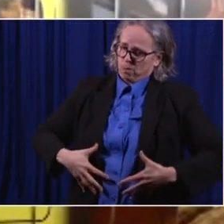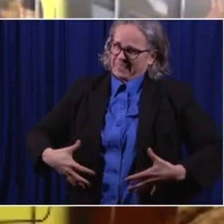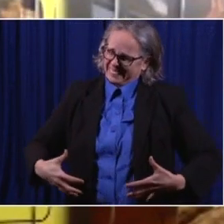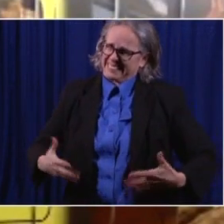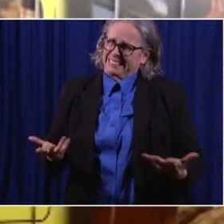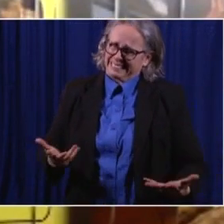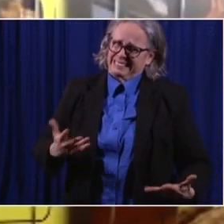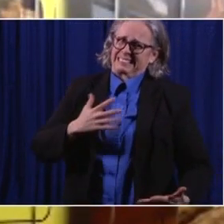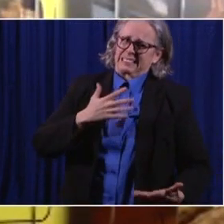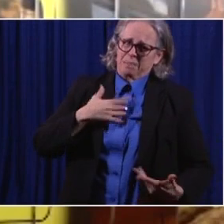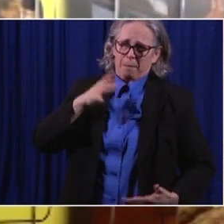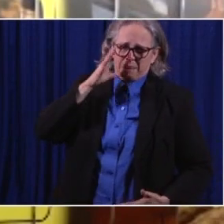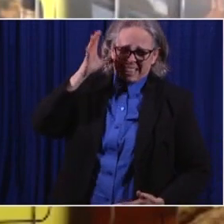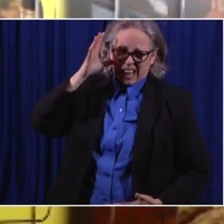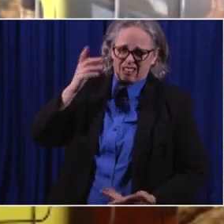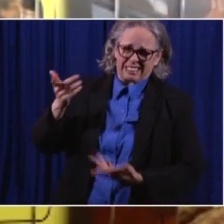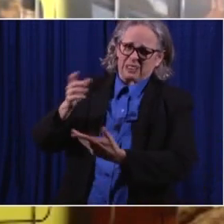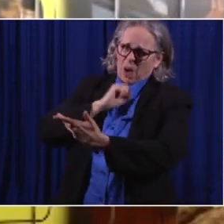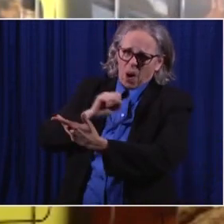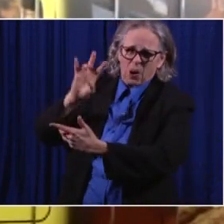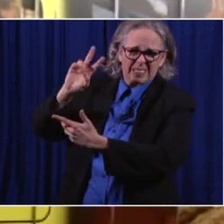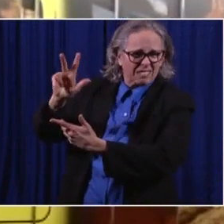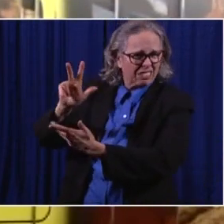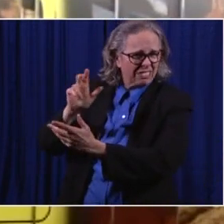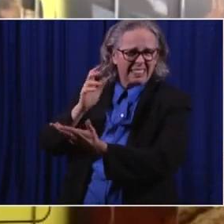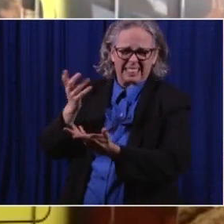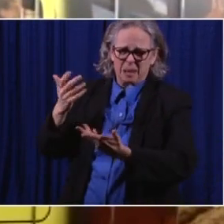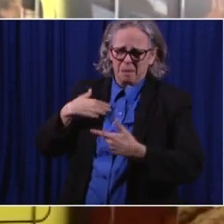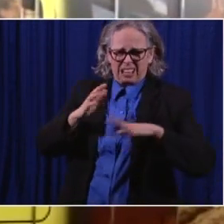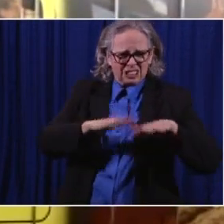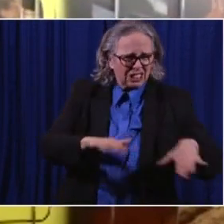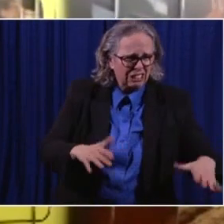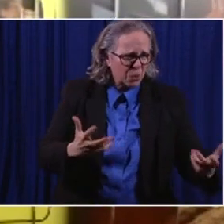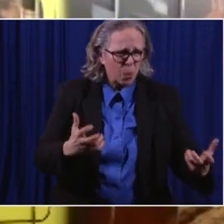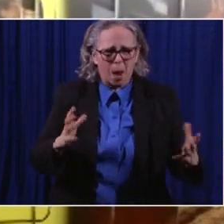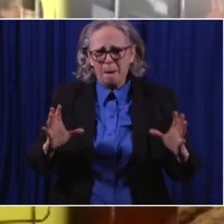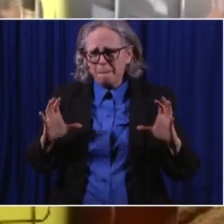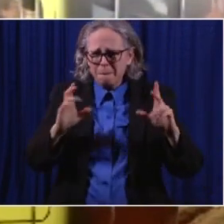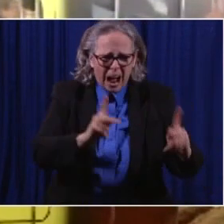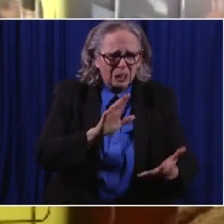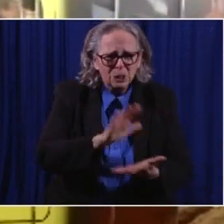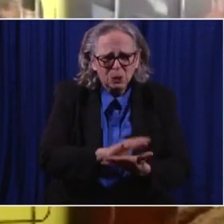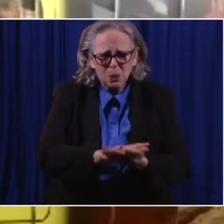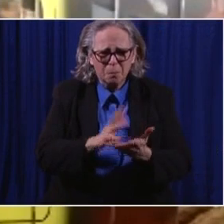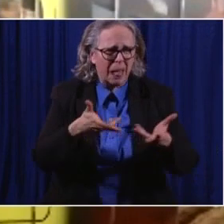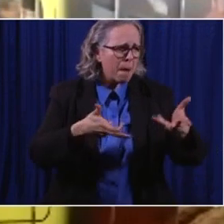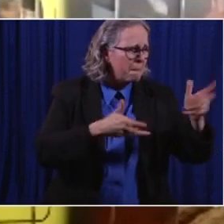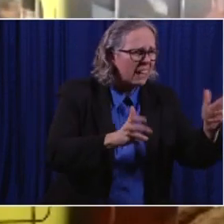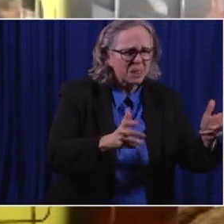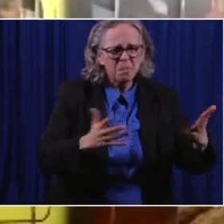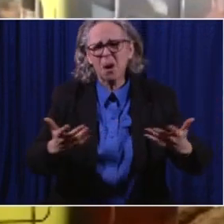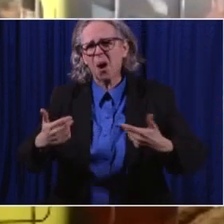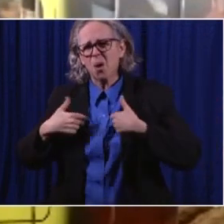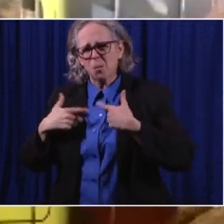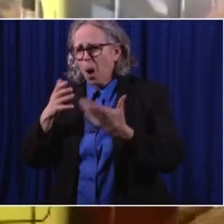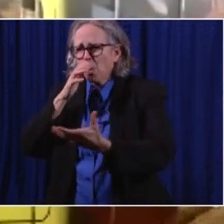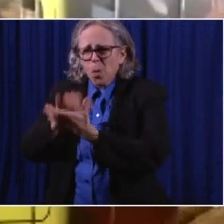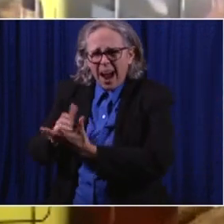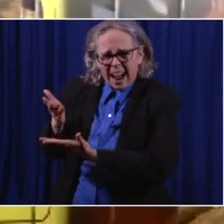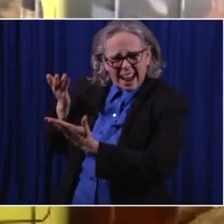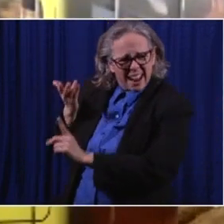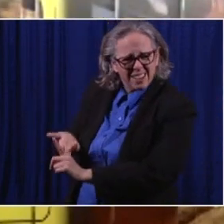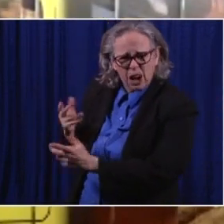old. My kids would like to go back to school full time. My son plays basketball. My wife's a nurse. I've got an aunt who's currently